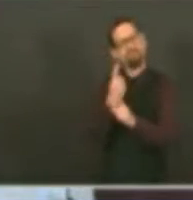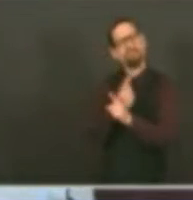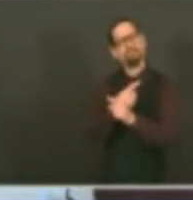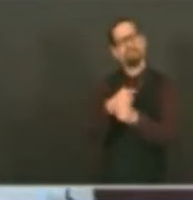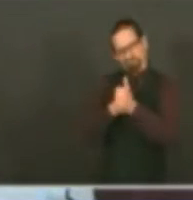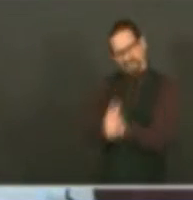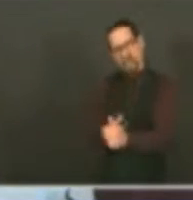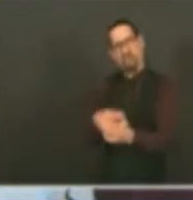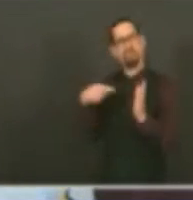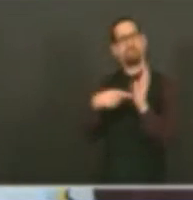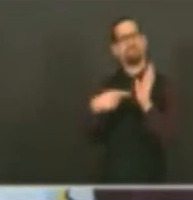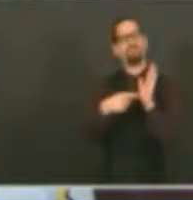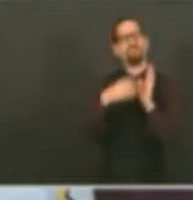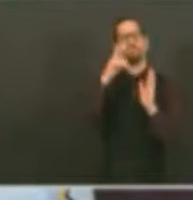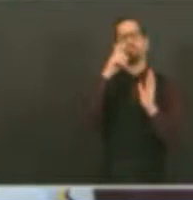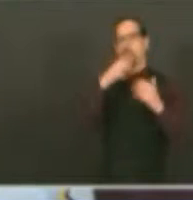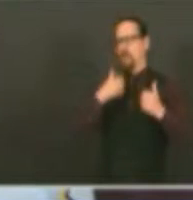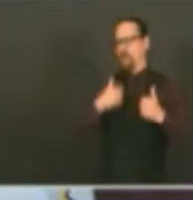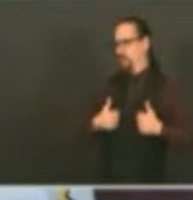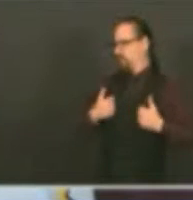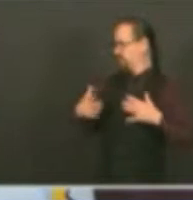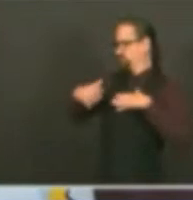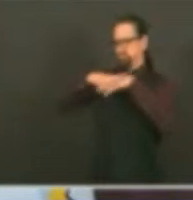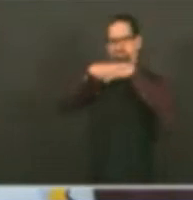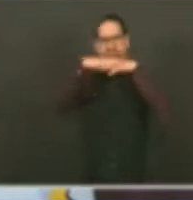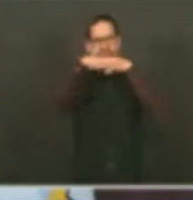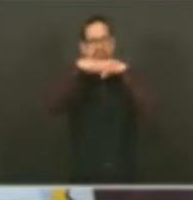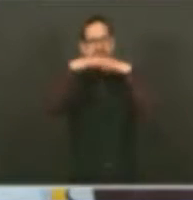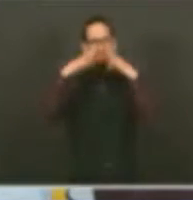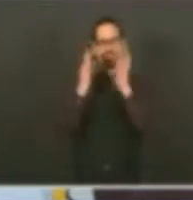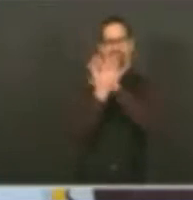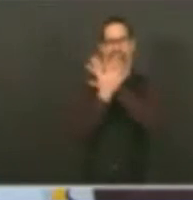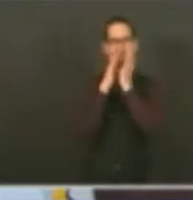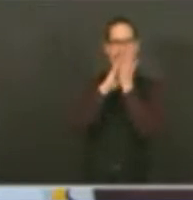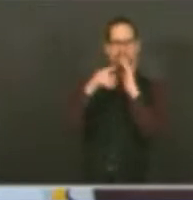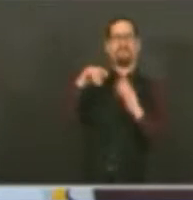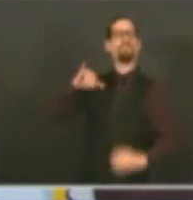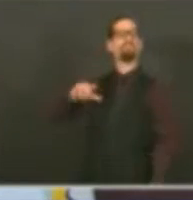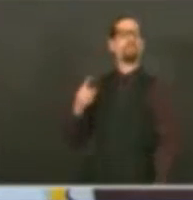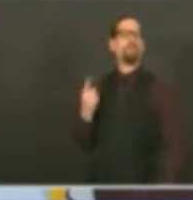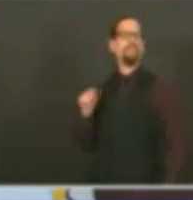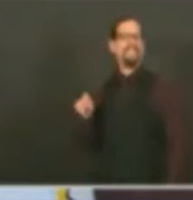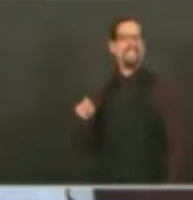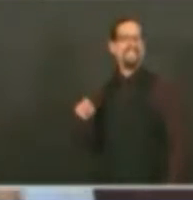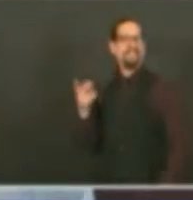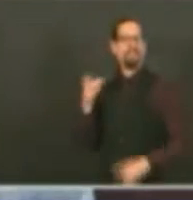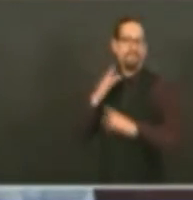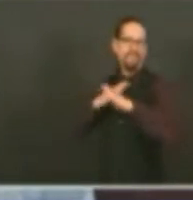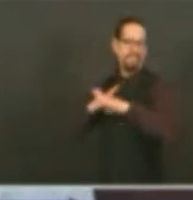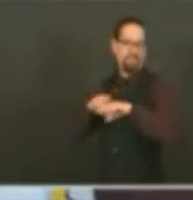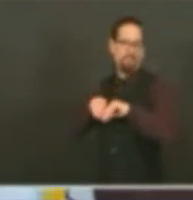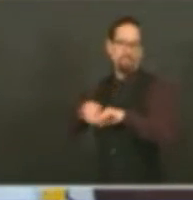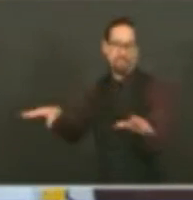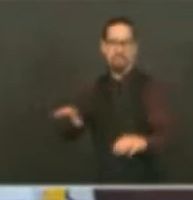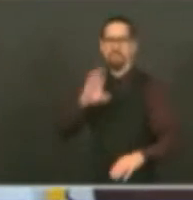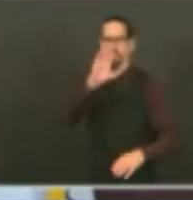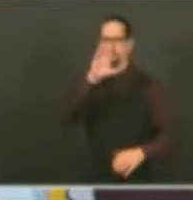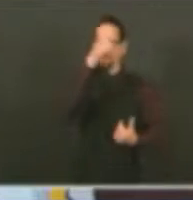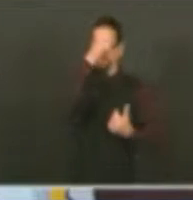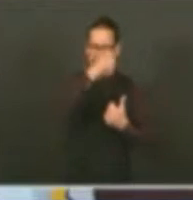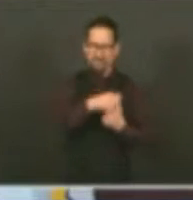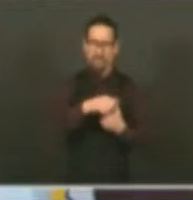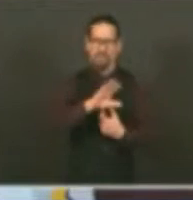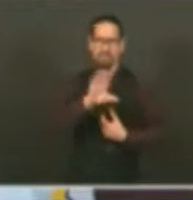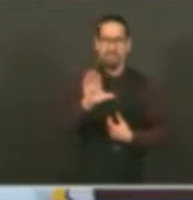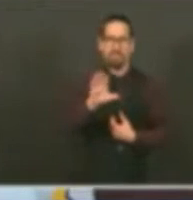scheme of vaccination that makes sense for that group. And certainly, again, let's keep in mind here, right, that we are on the